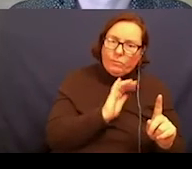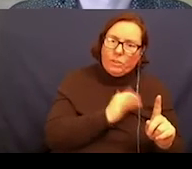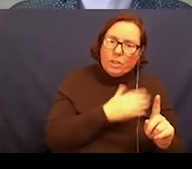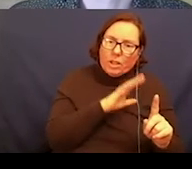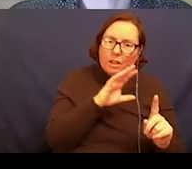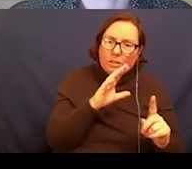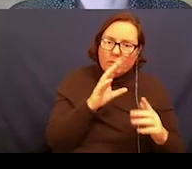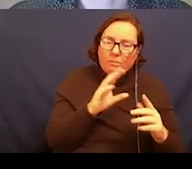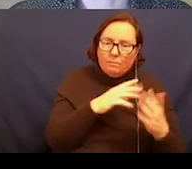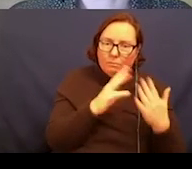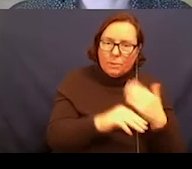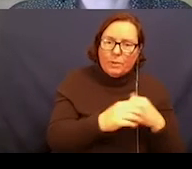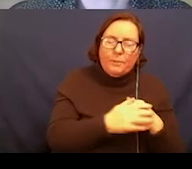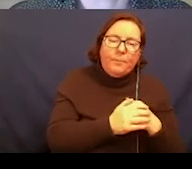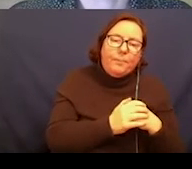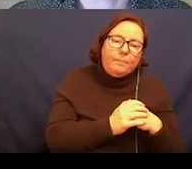here.